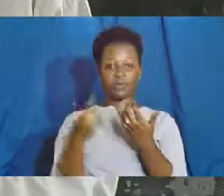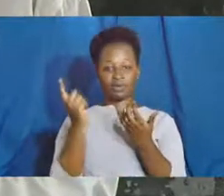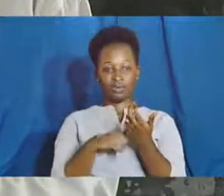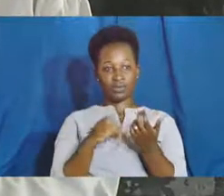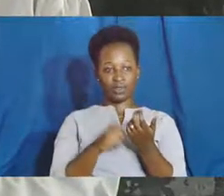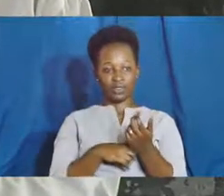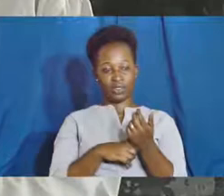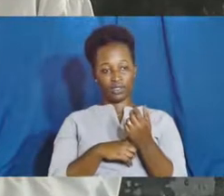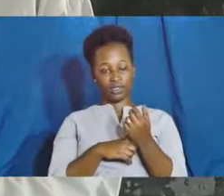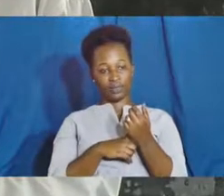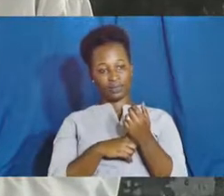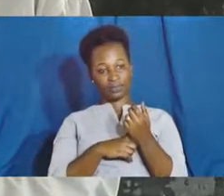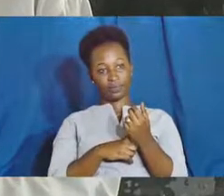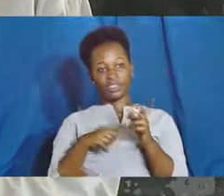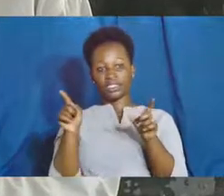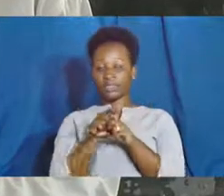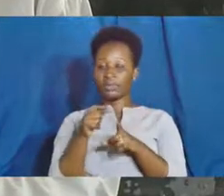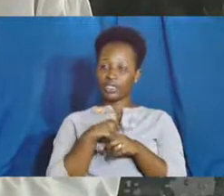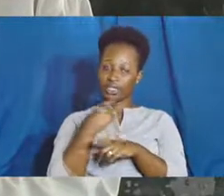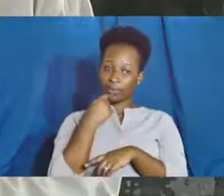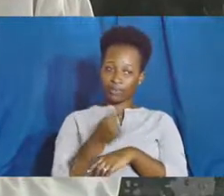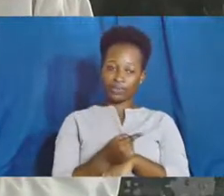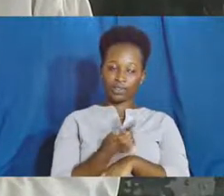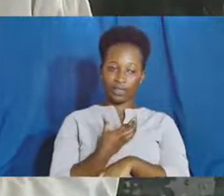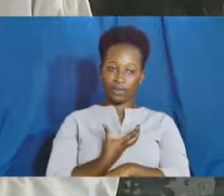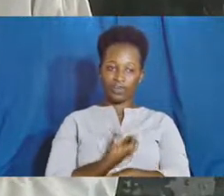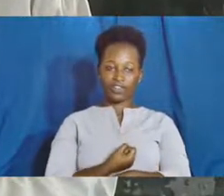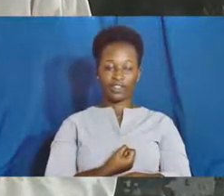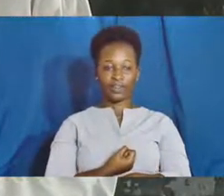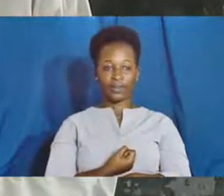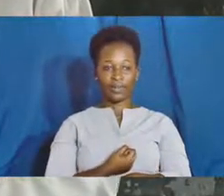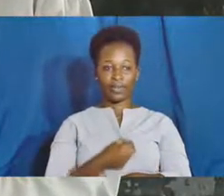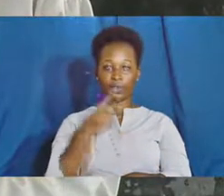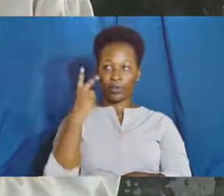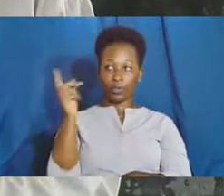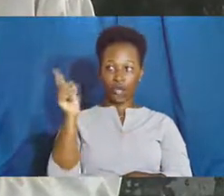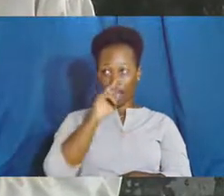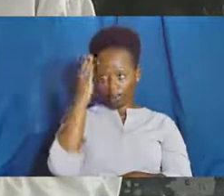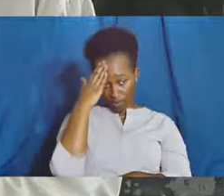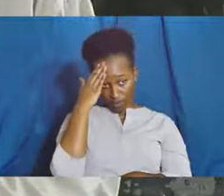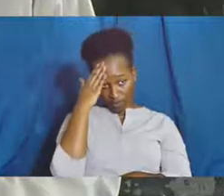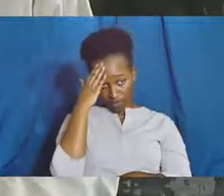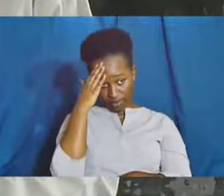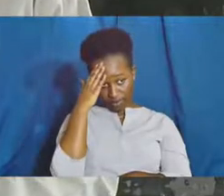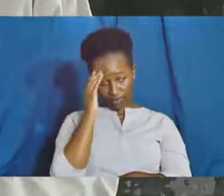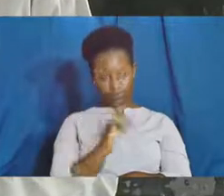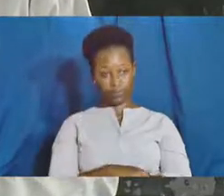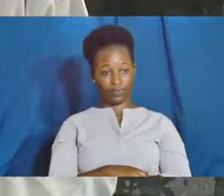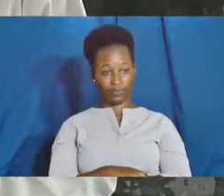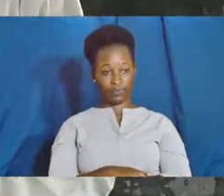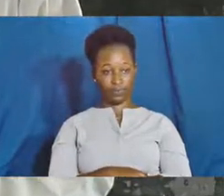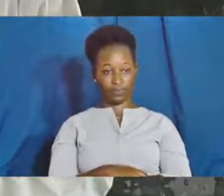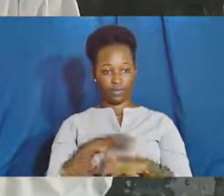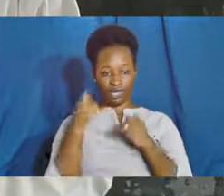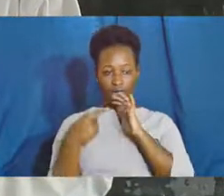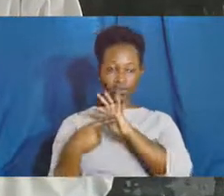I have. So as what I have said, I have the two unknowns. Okay, so let me